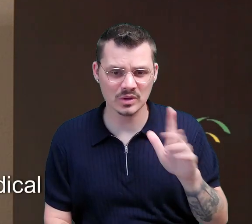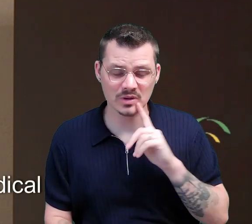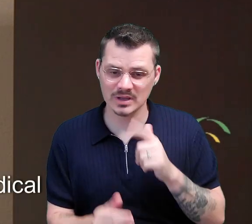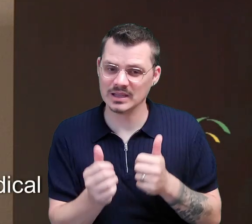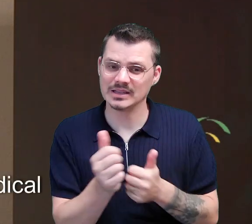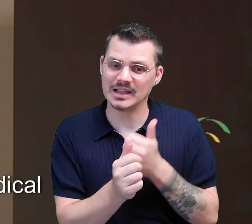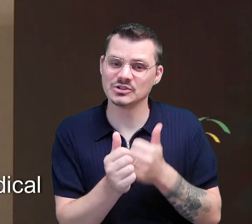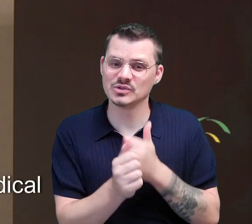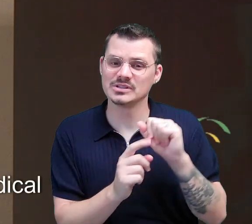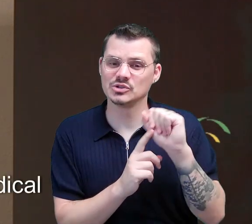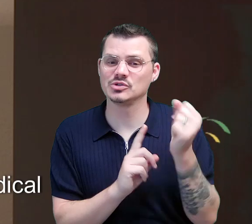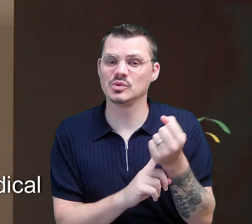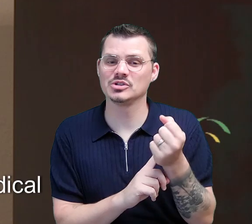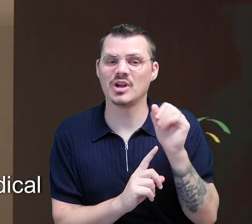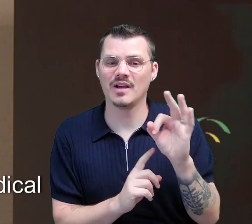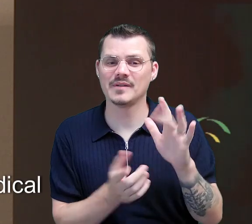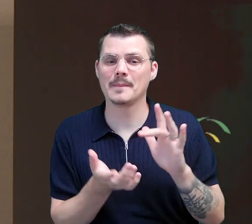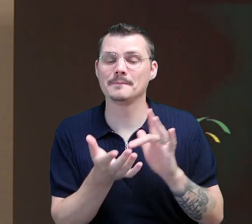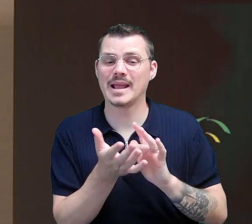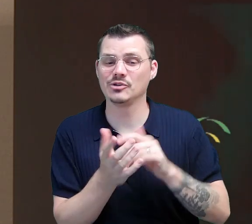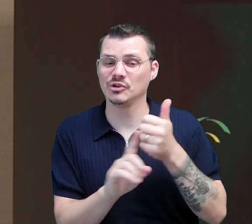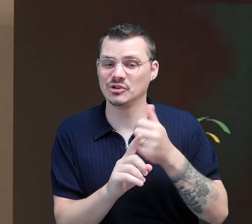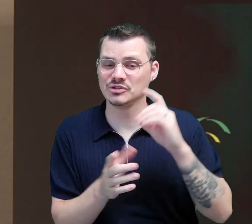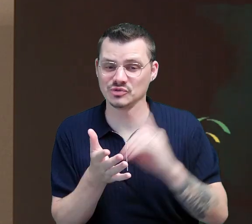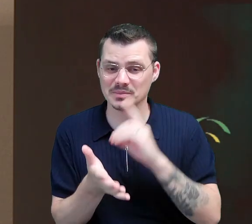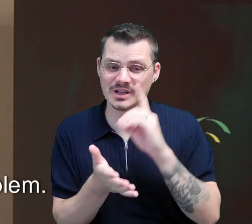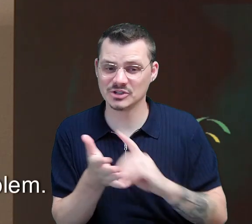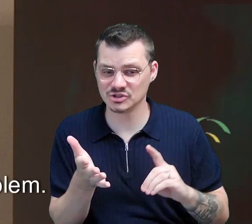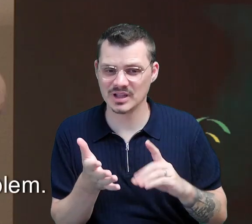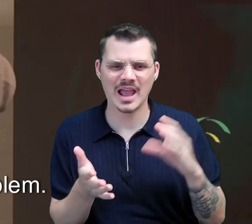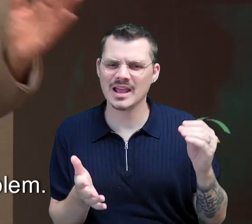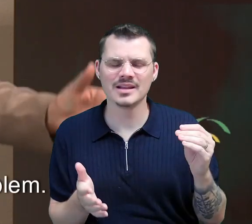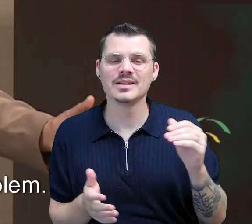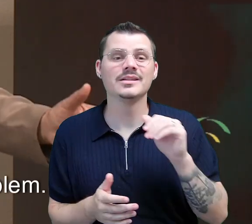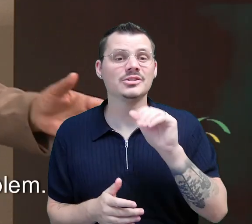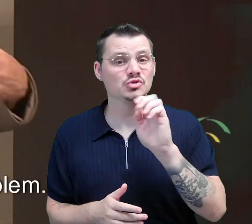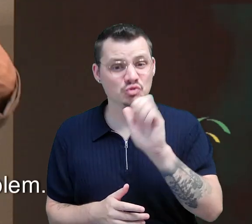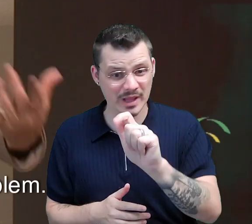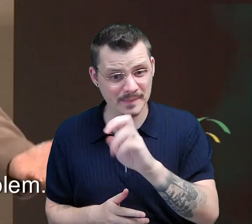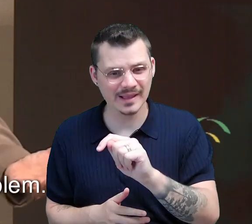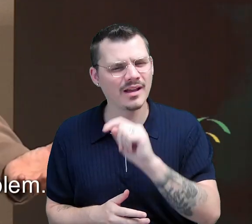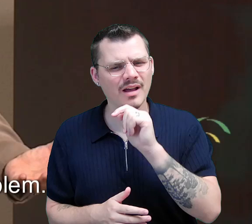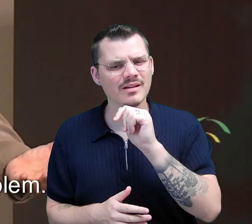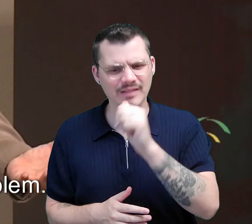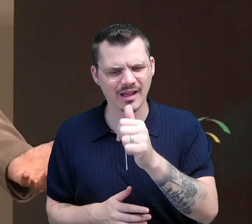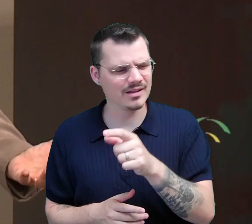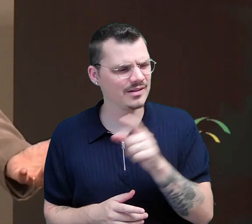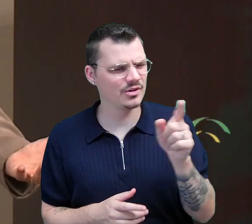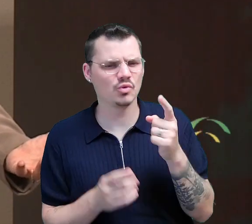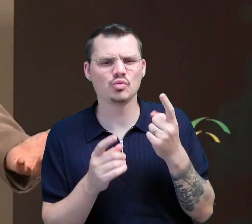very, very dangerous situation of medical discrimination and non-treatment of the original